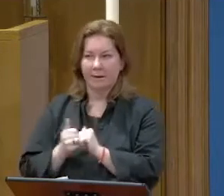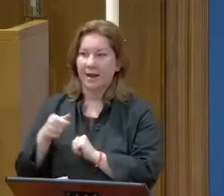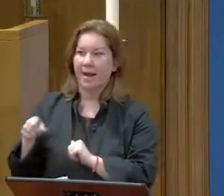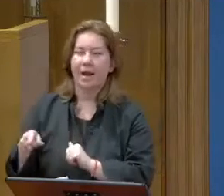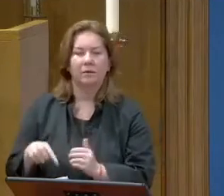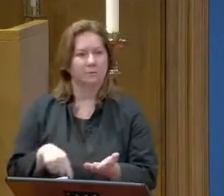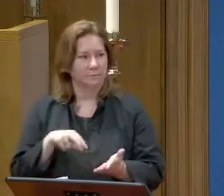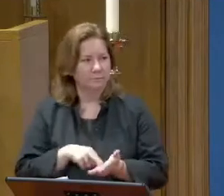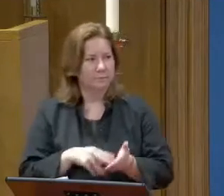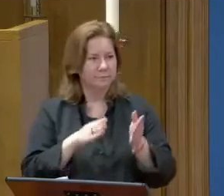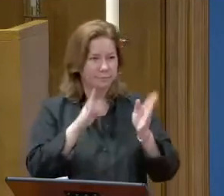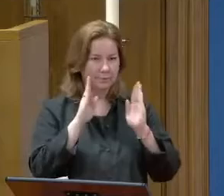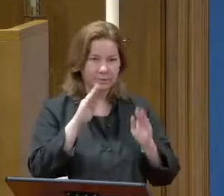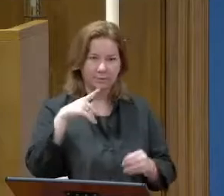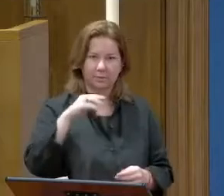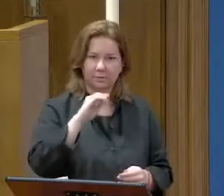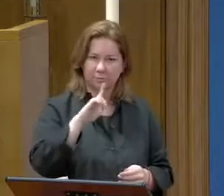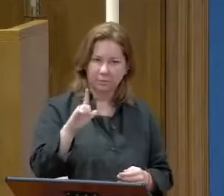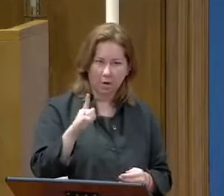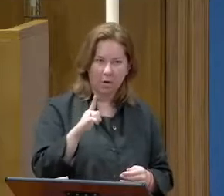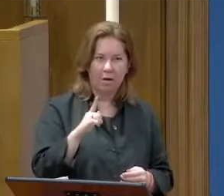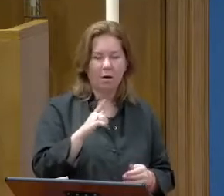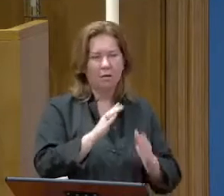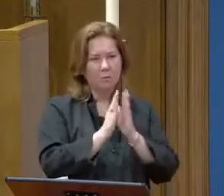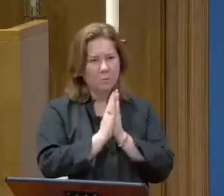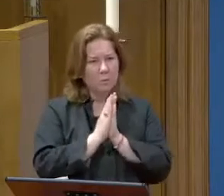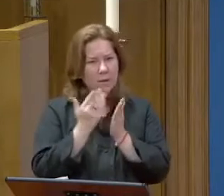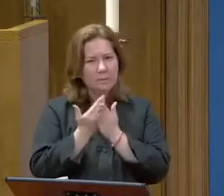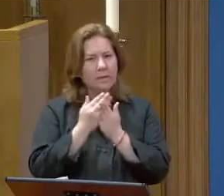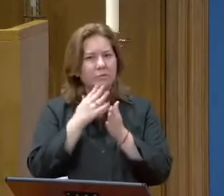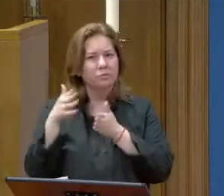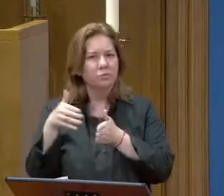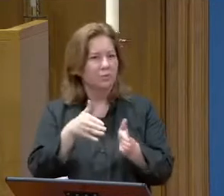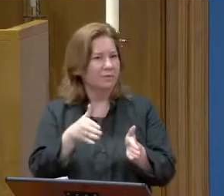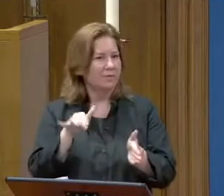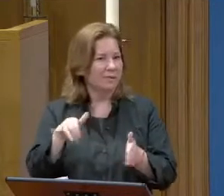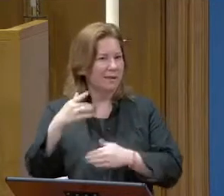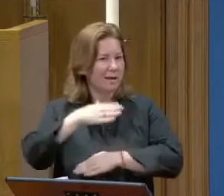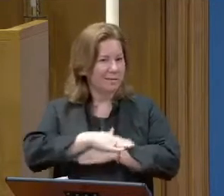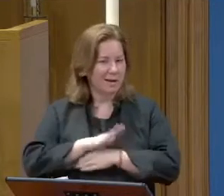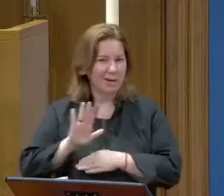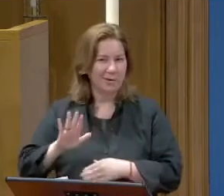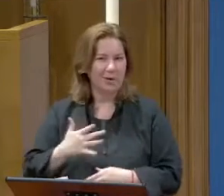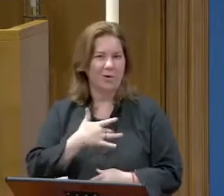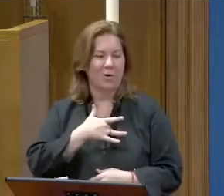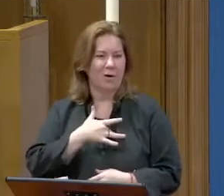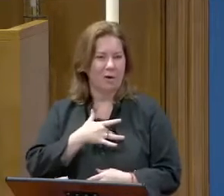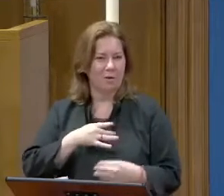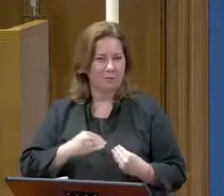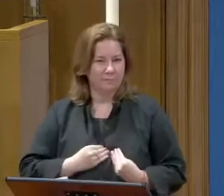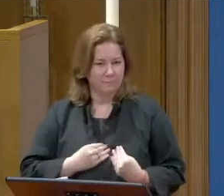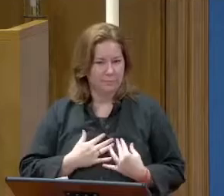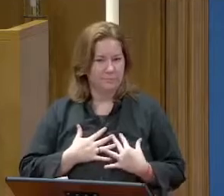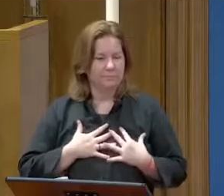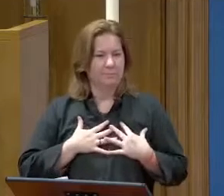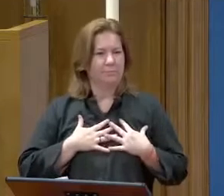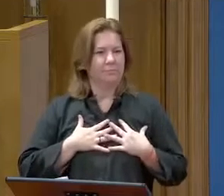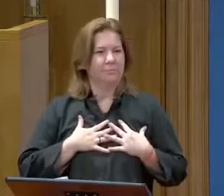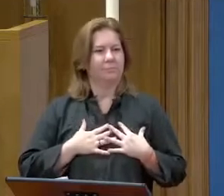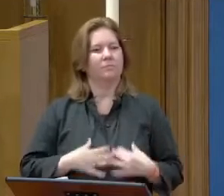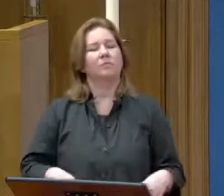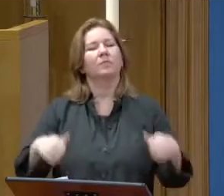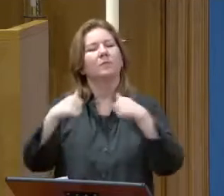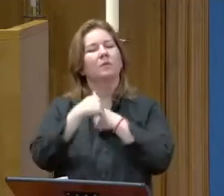and listened to Paul and his companions praying by the river that day, her heart filled up with a